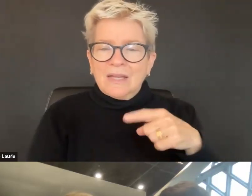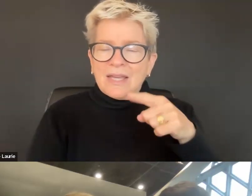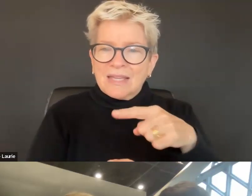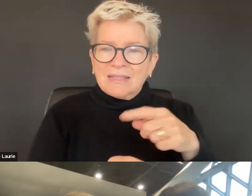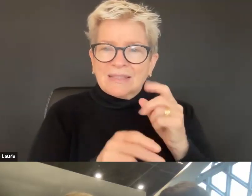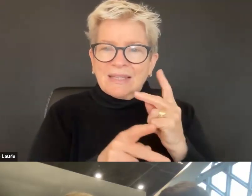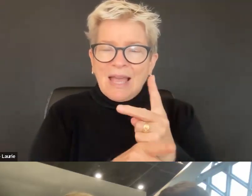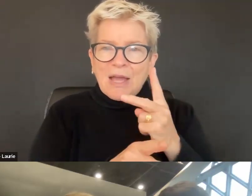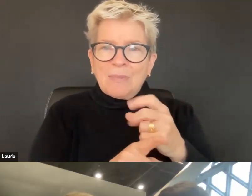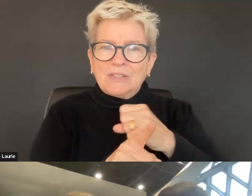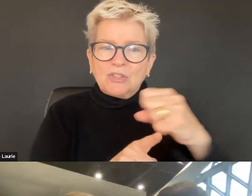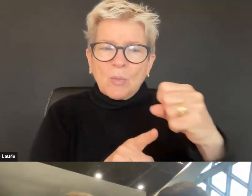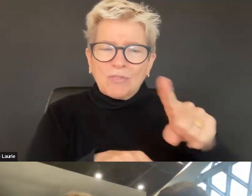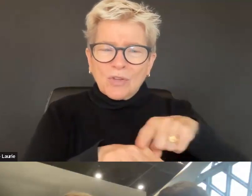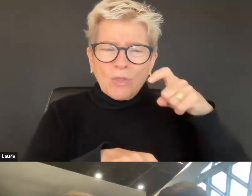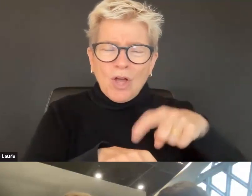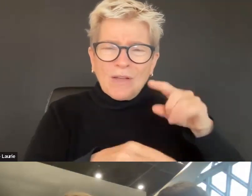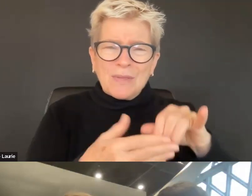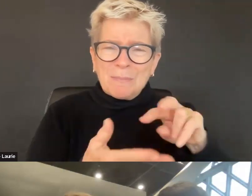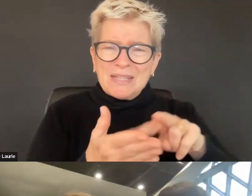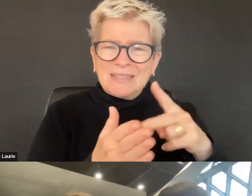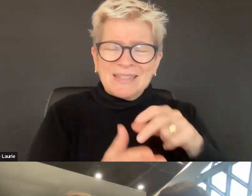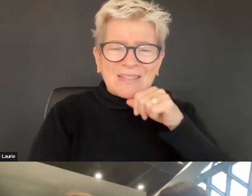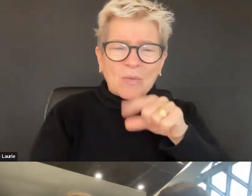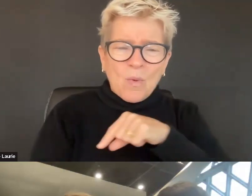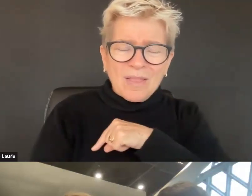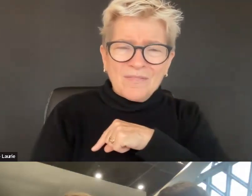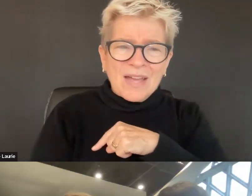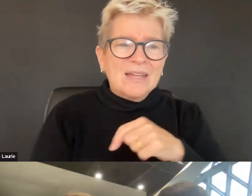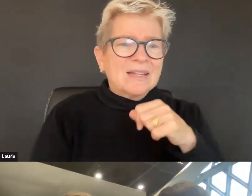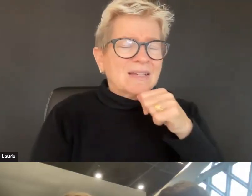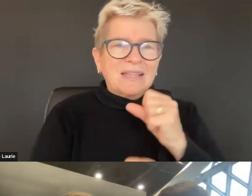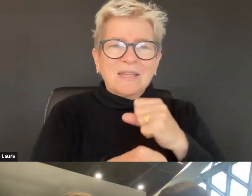you don't qualify. I mean, it just makes no sense. We can't have a crisis